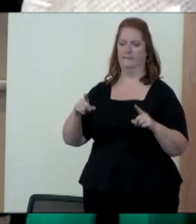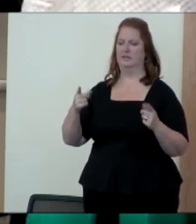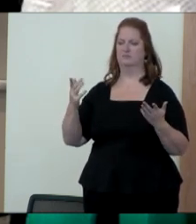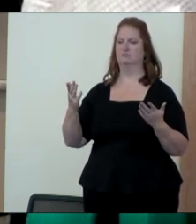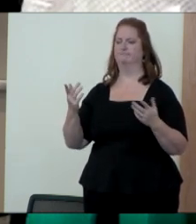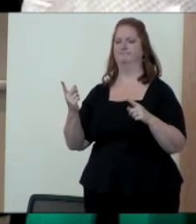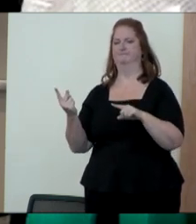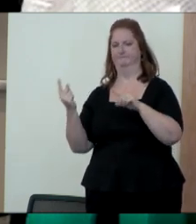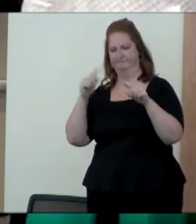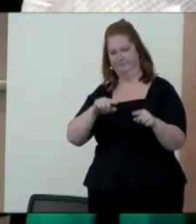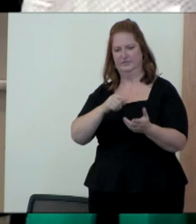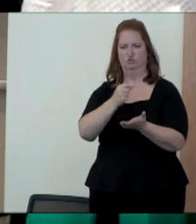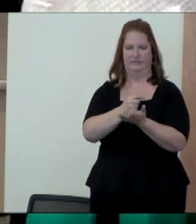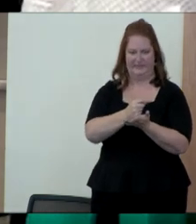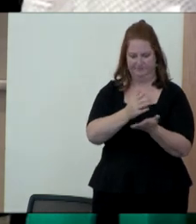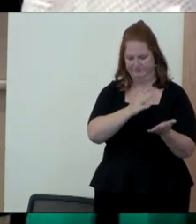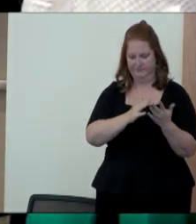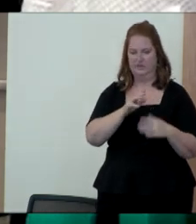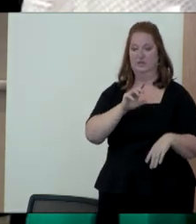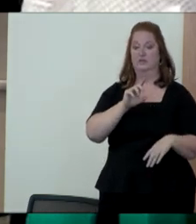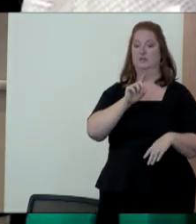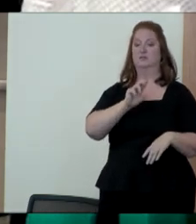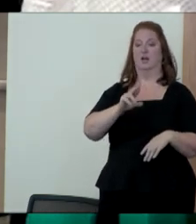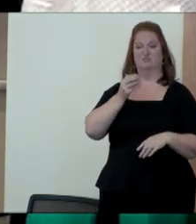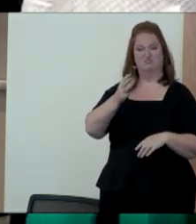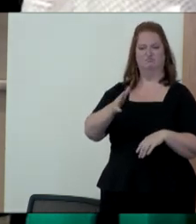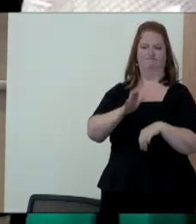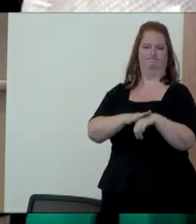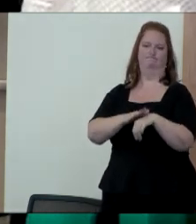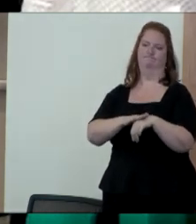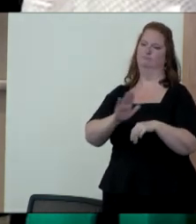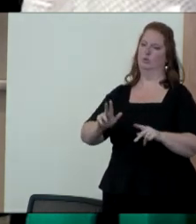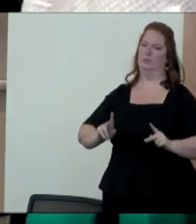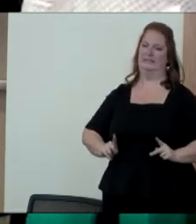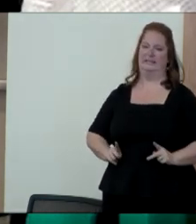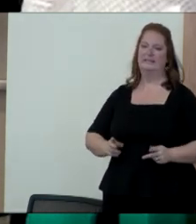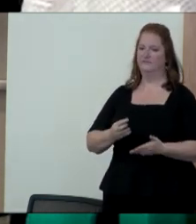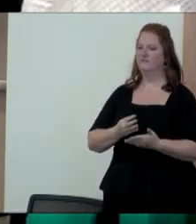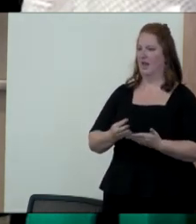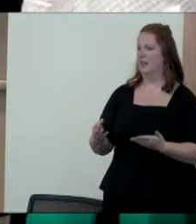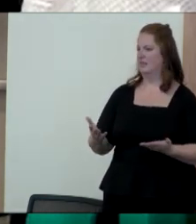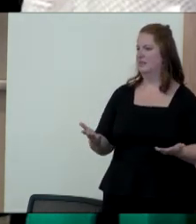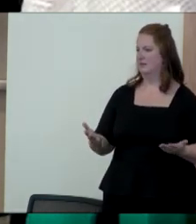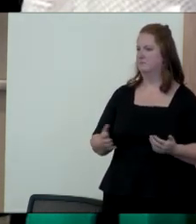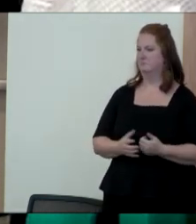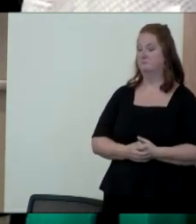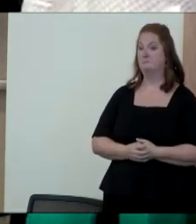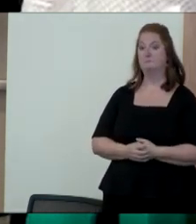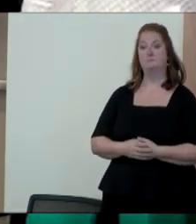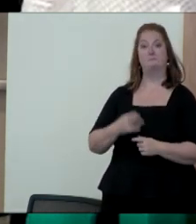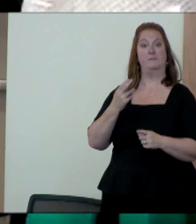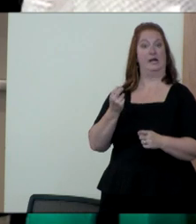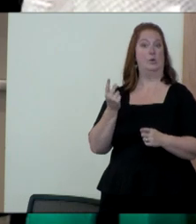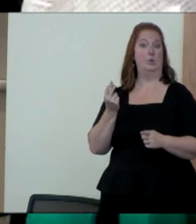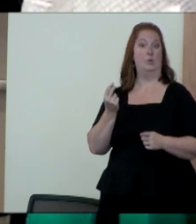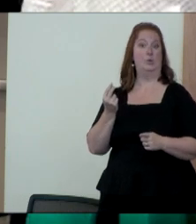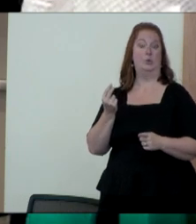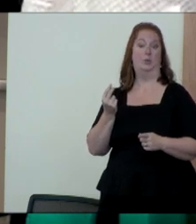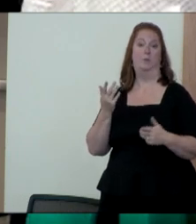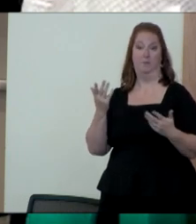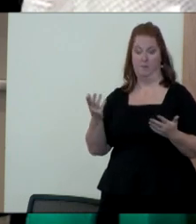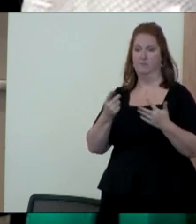he ended up getting treated, and his doctors told him that his kidneys were failing. And so, what did he do? Logically, he